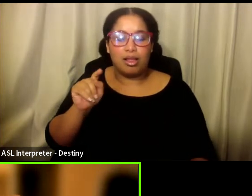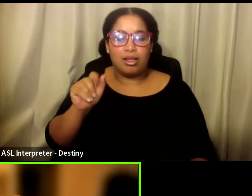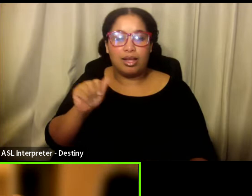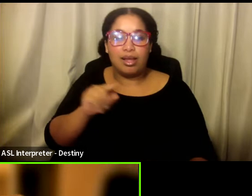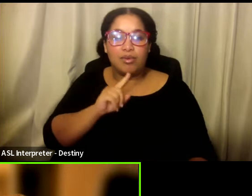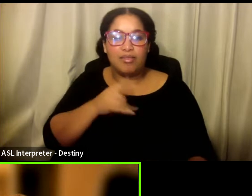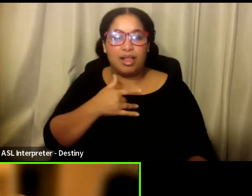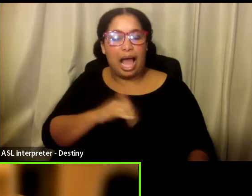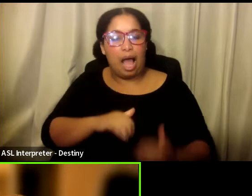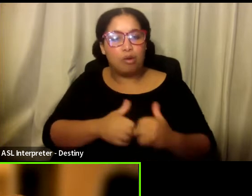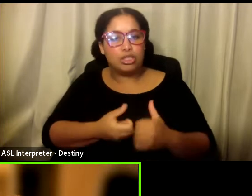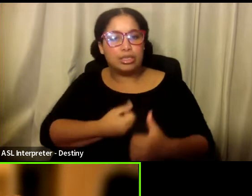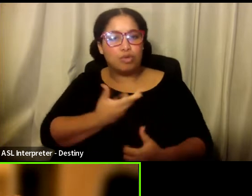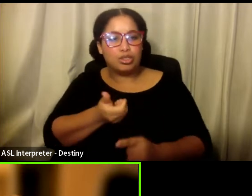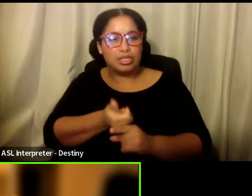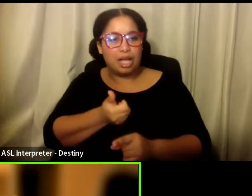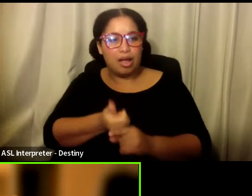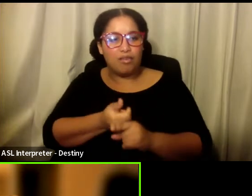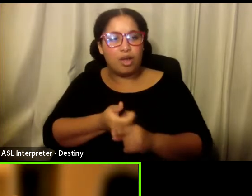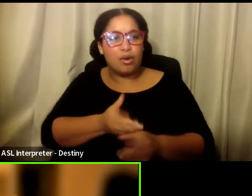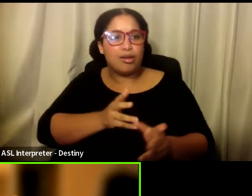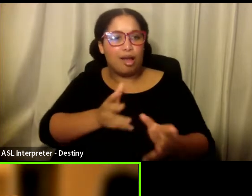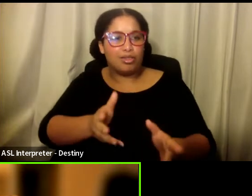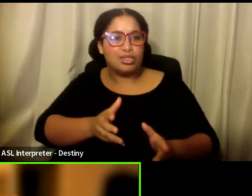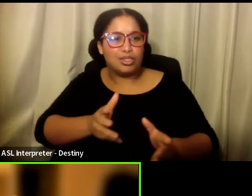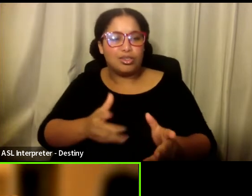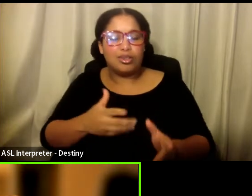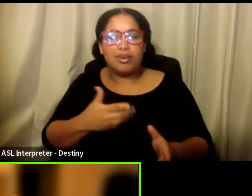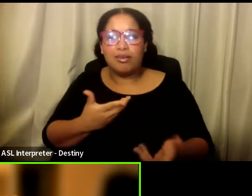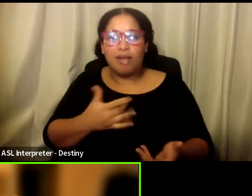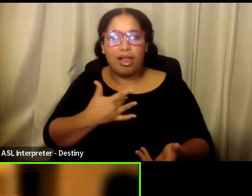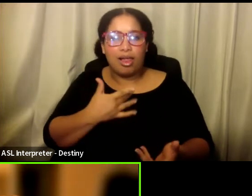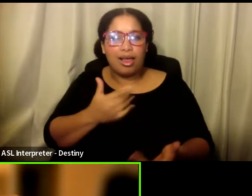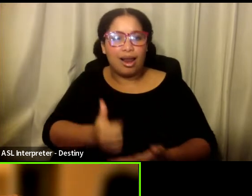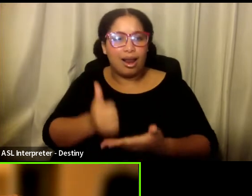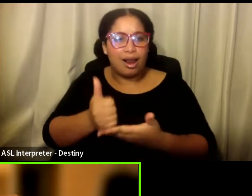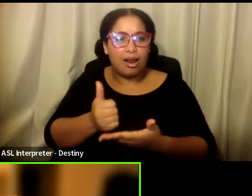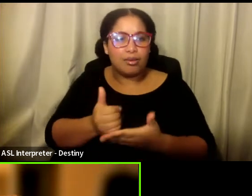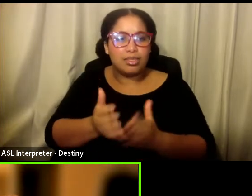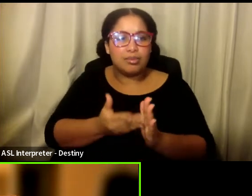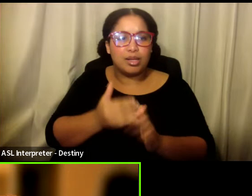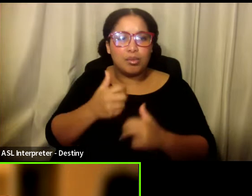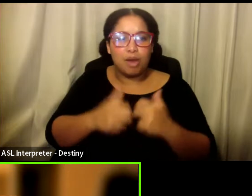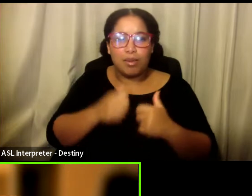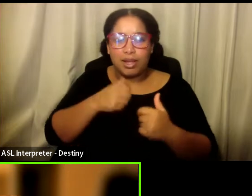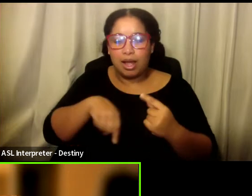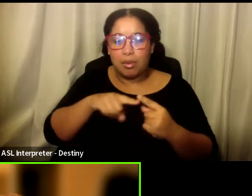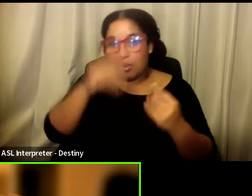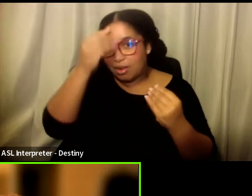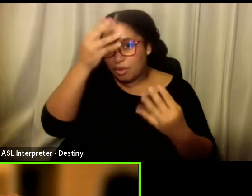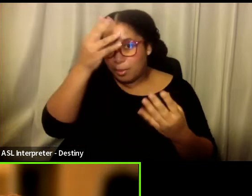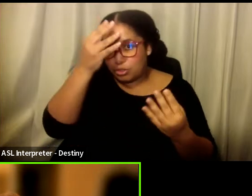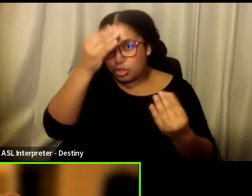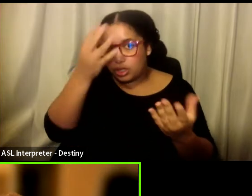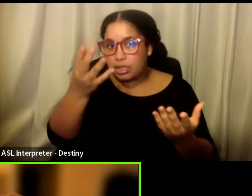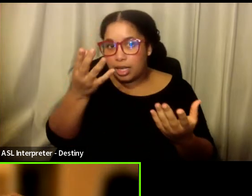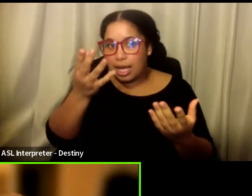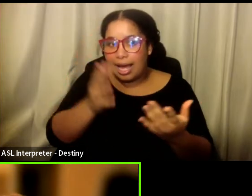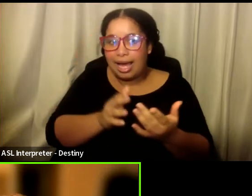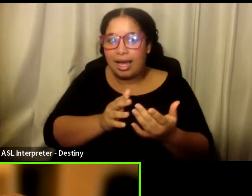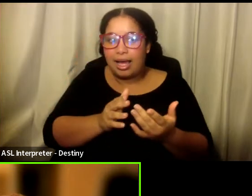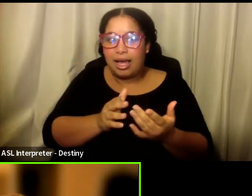helpful. As a pastor, I find sometimes the problems aren't about information, it's